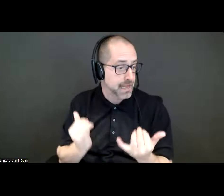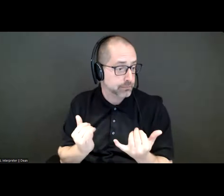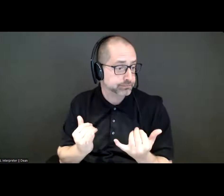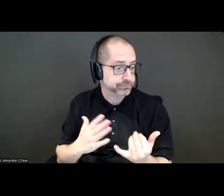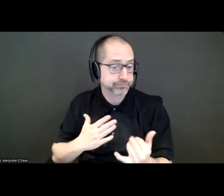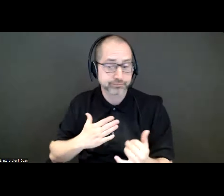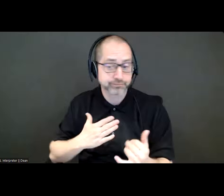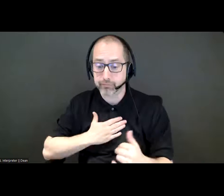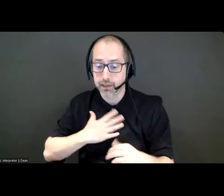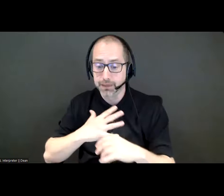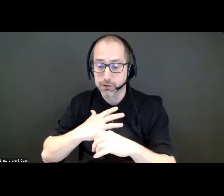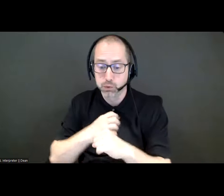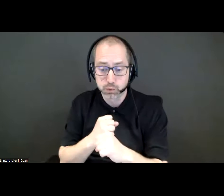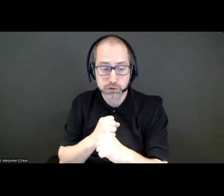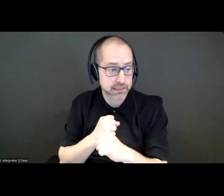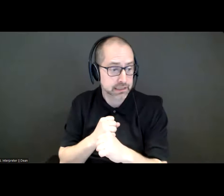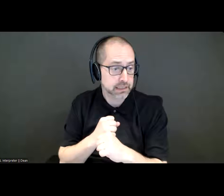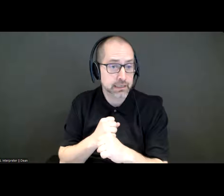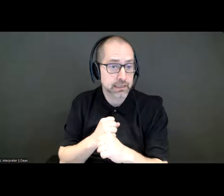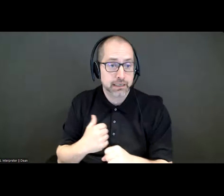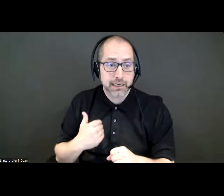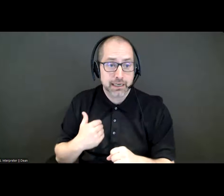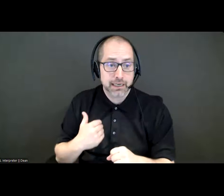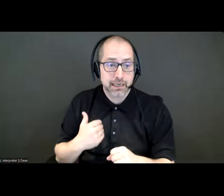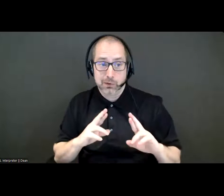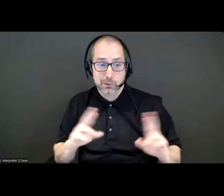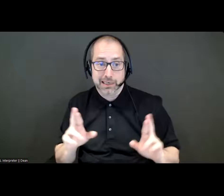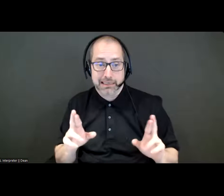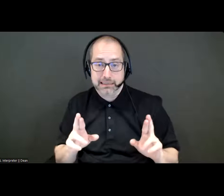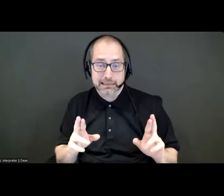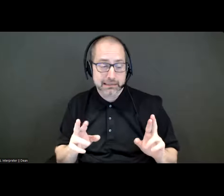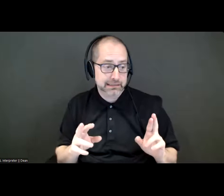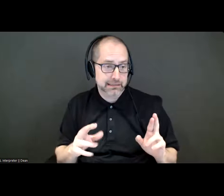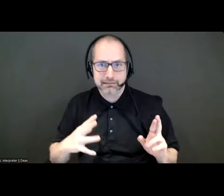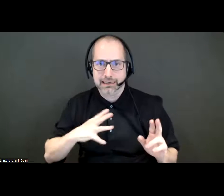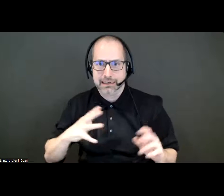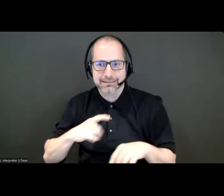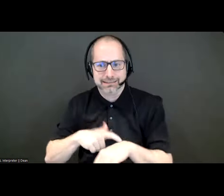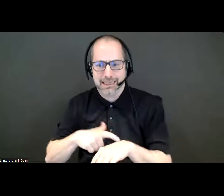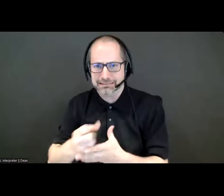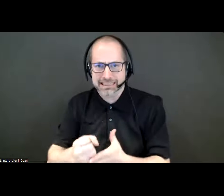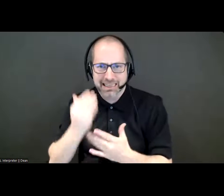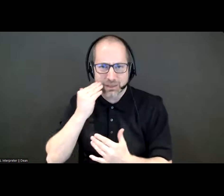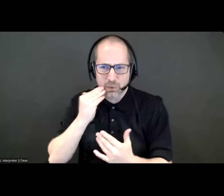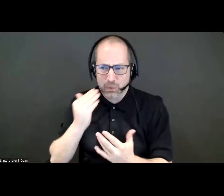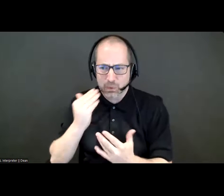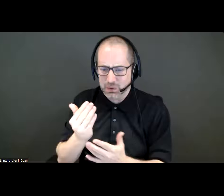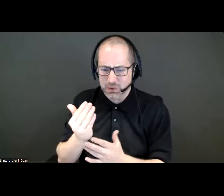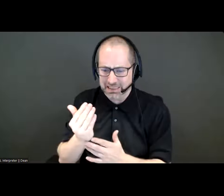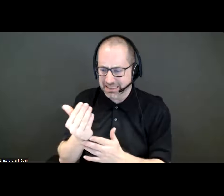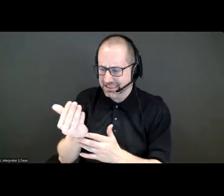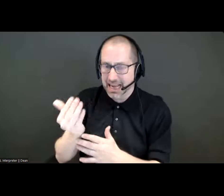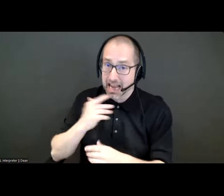conclusion that I always have ready in case this happens, because I knew it was going to be hard to make 15 minutes into